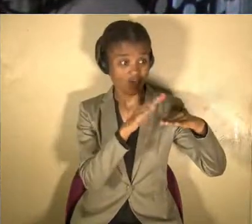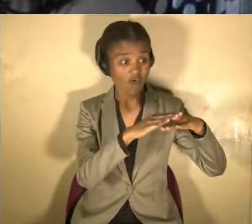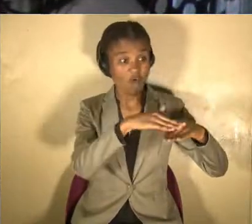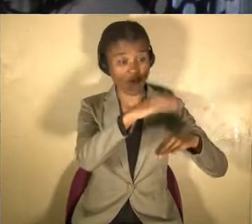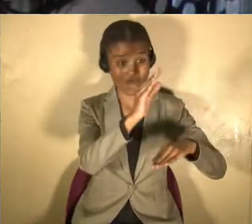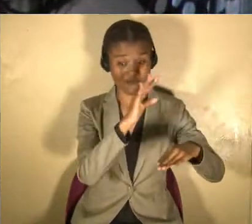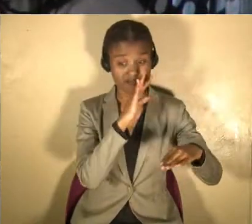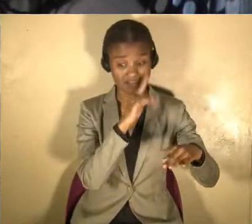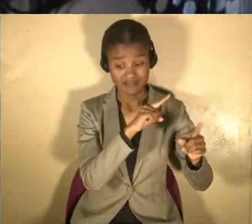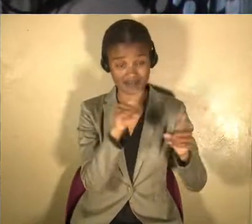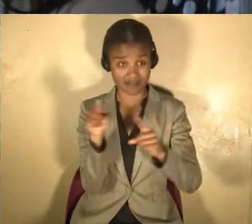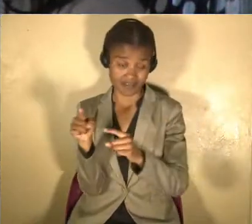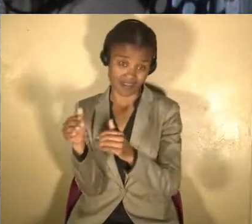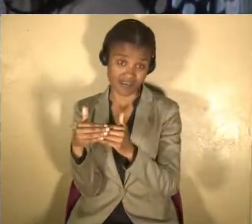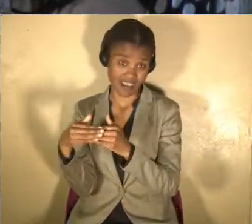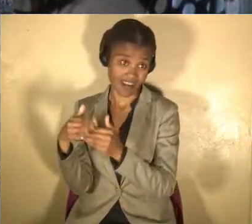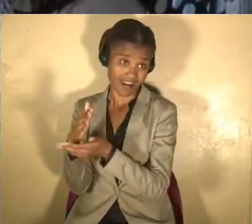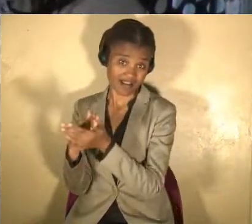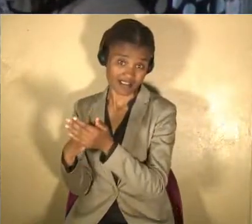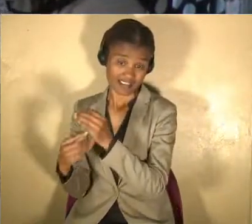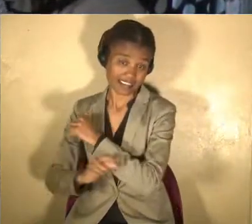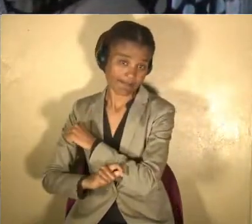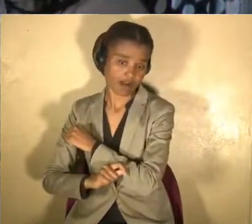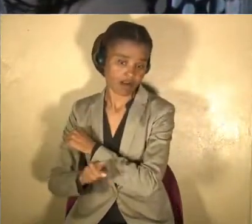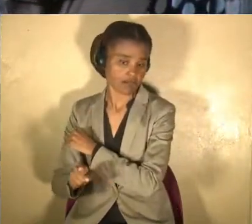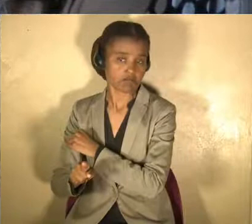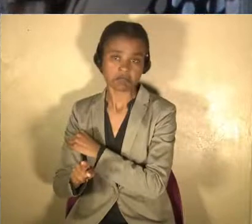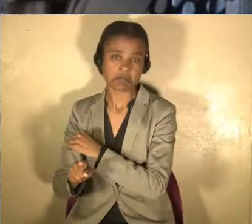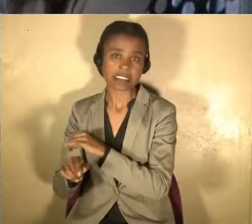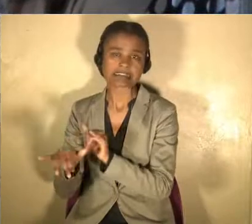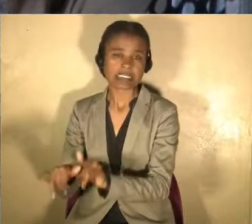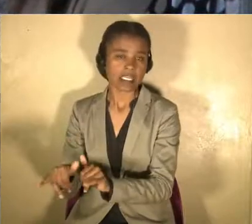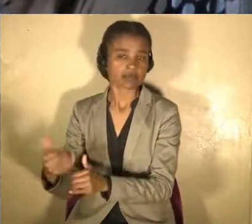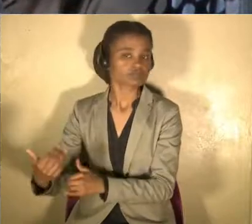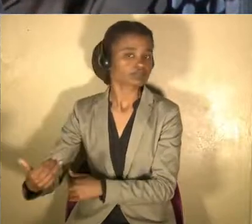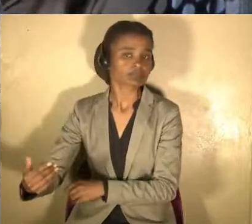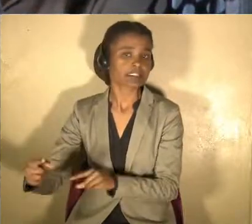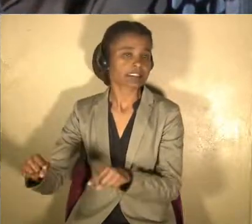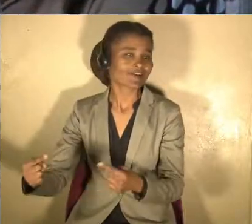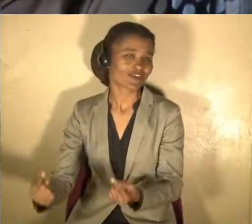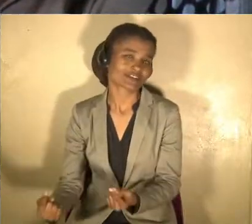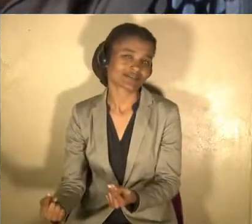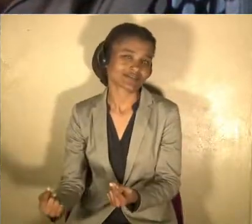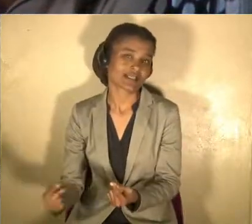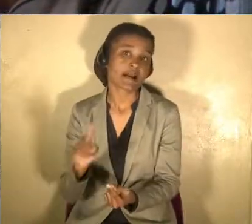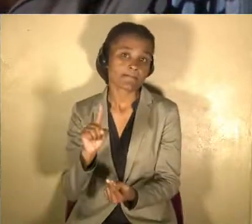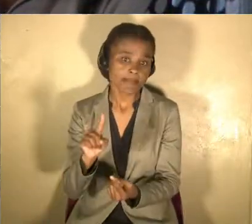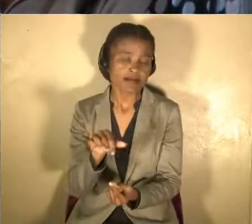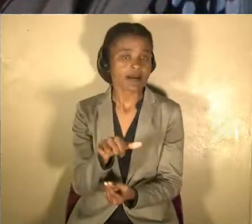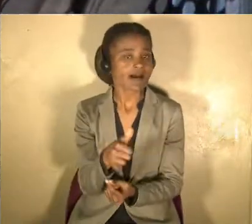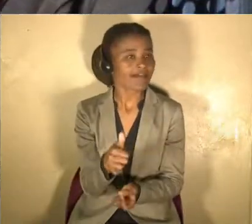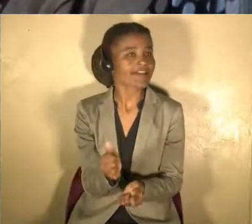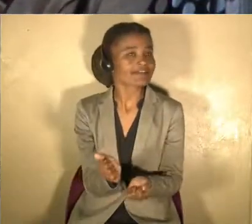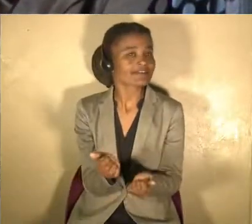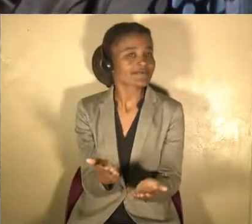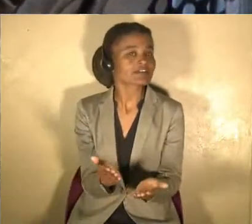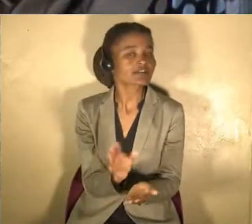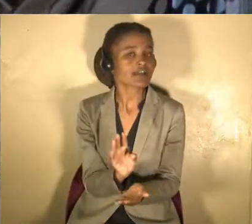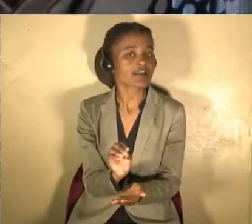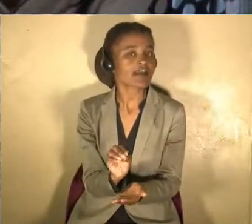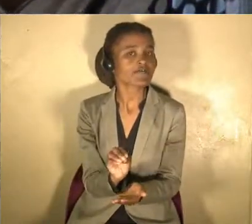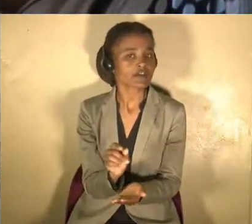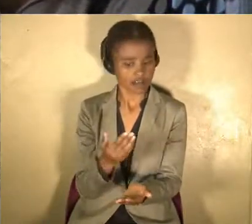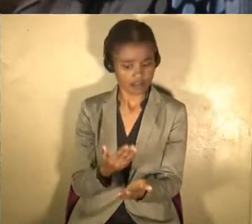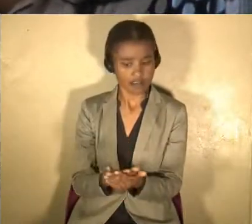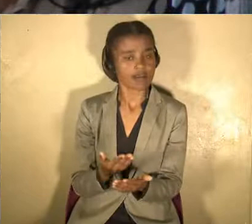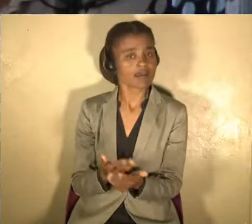center. But understanding itloba hore ngwana o utlobe atotsi the services tse dingwe that are provided for